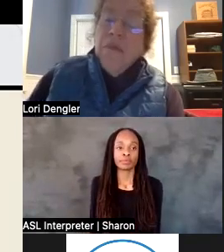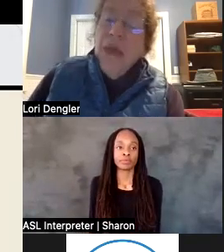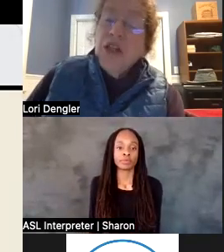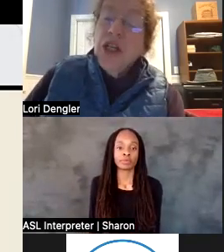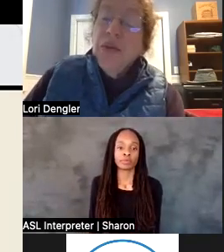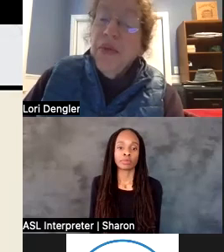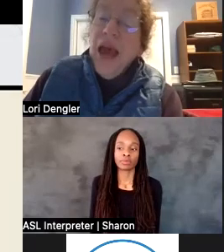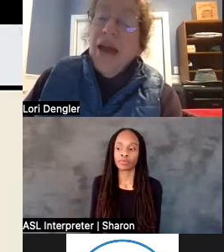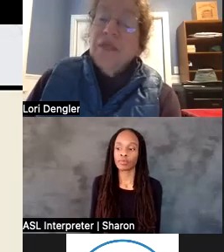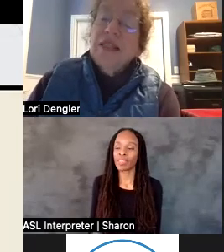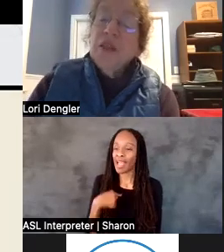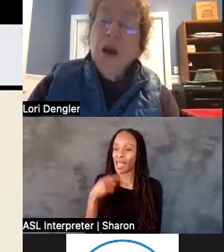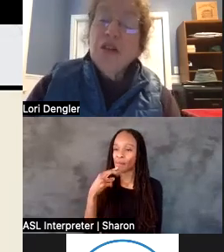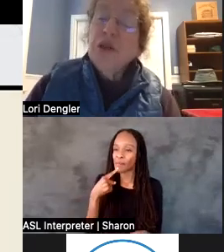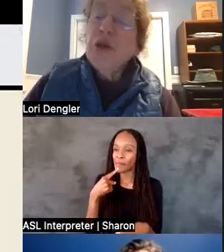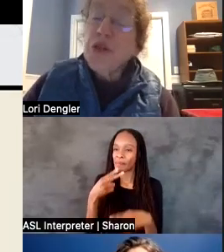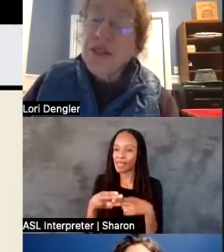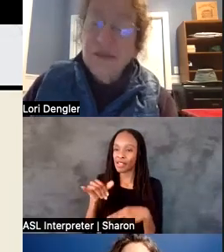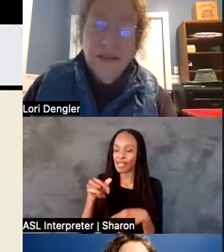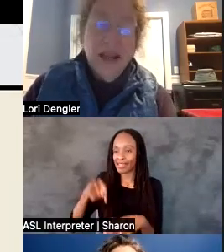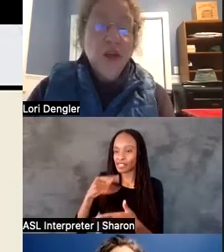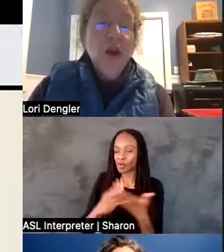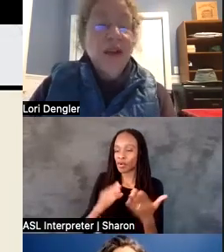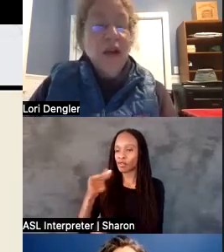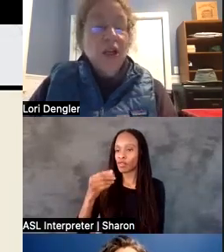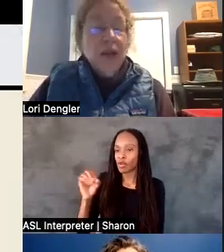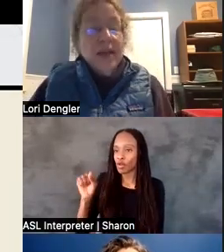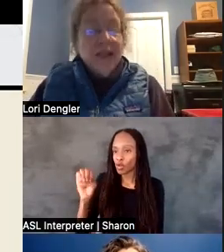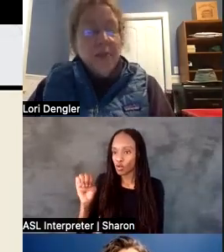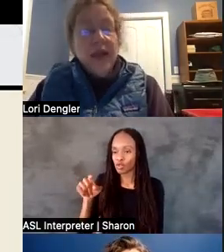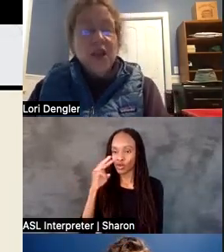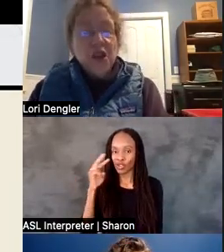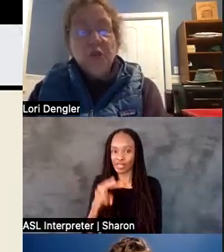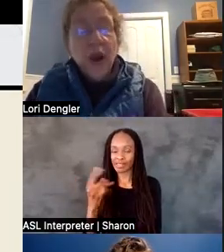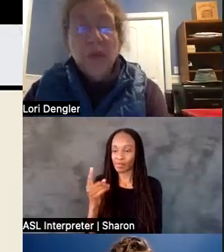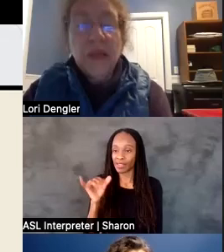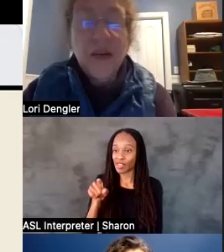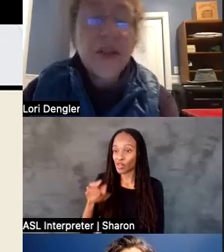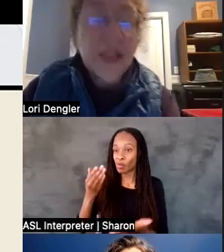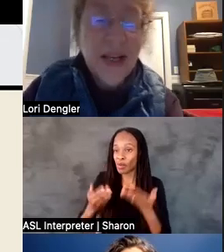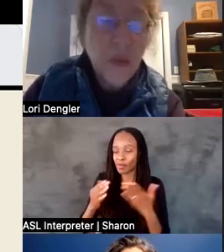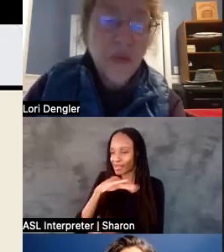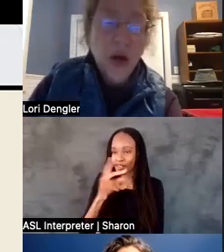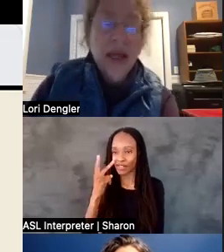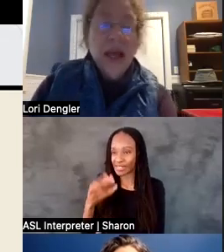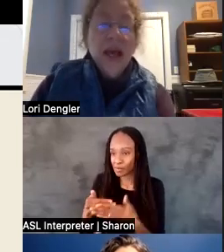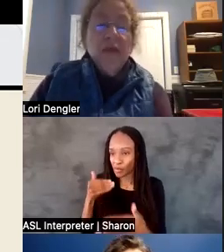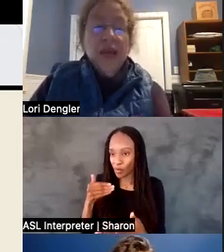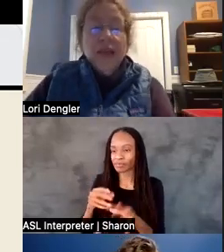I mentioned that this is part of Goose, and you are now looking at something that you've probably never seen